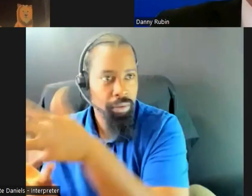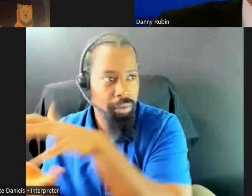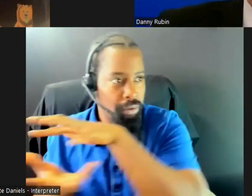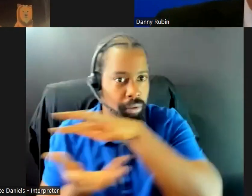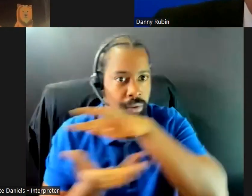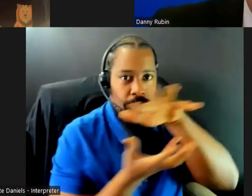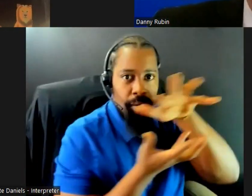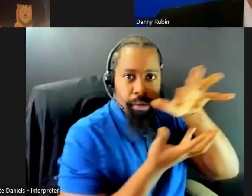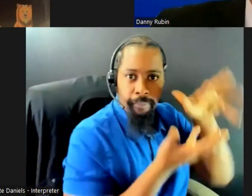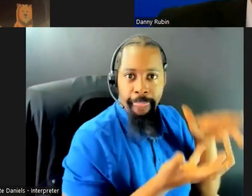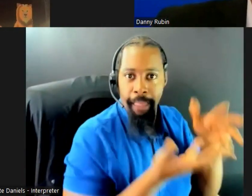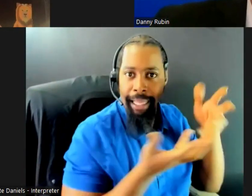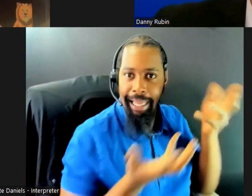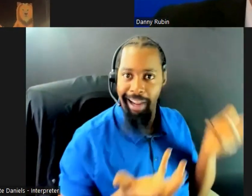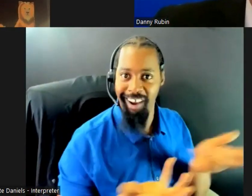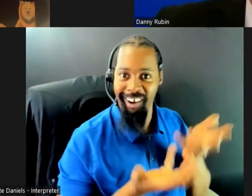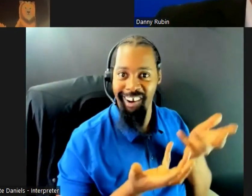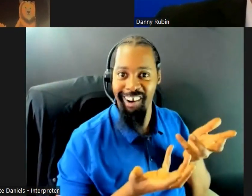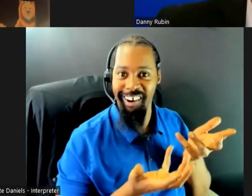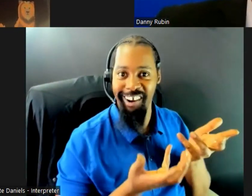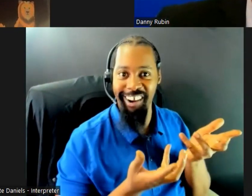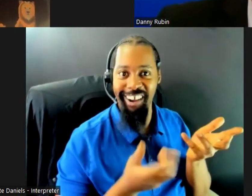of